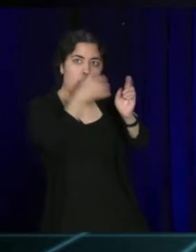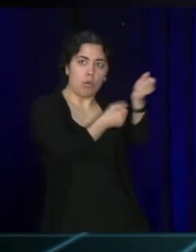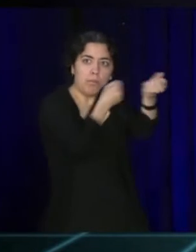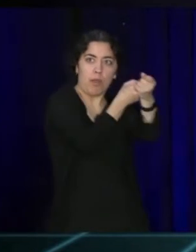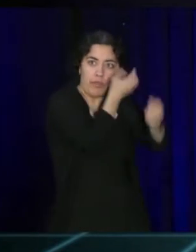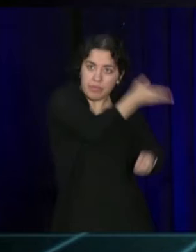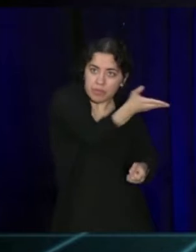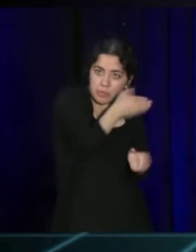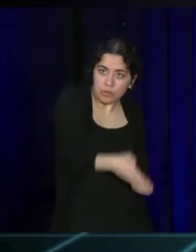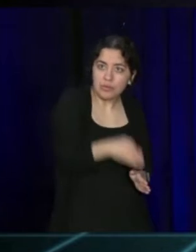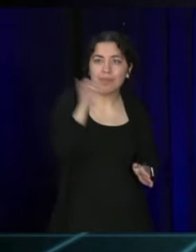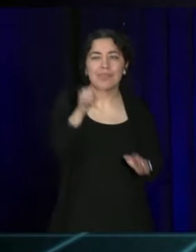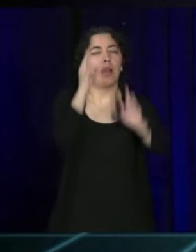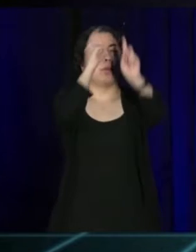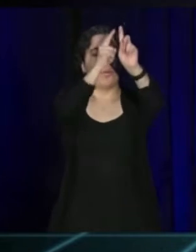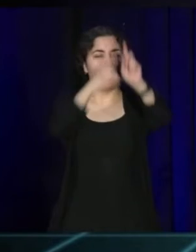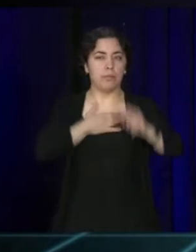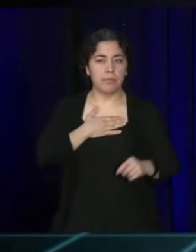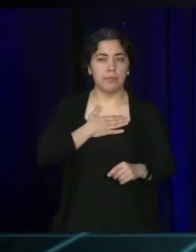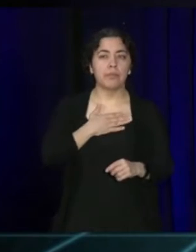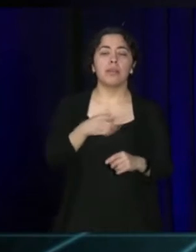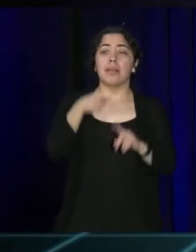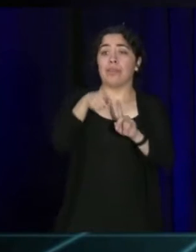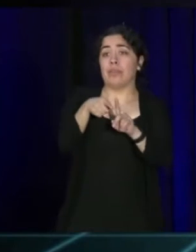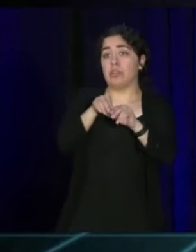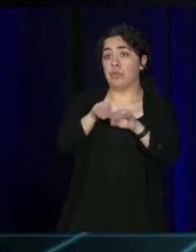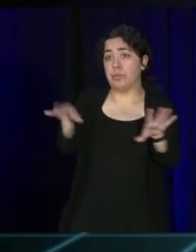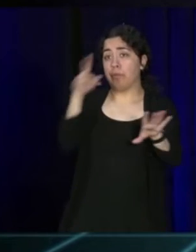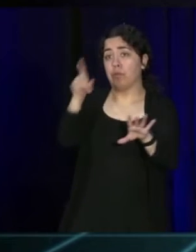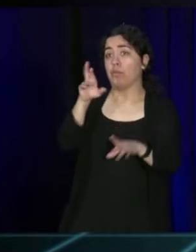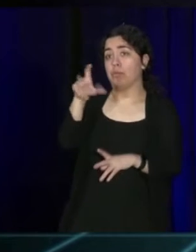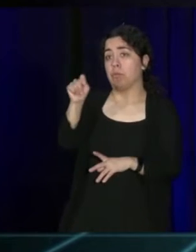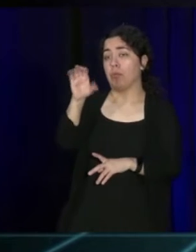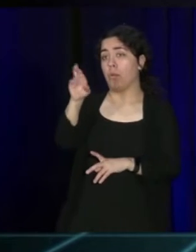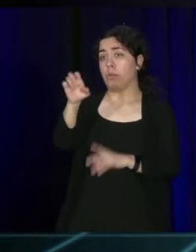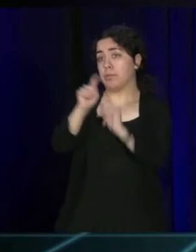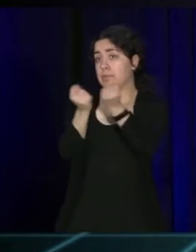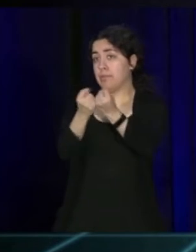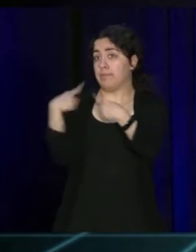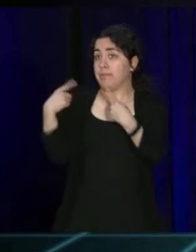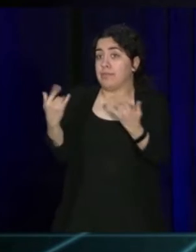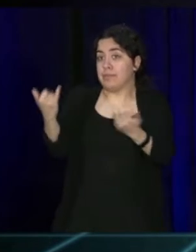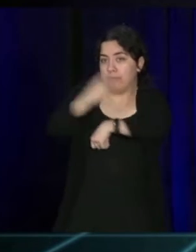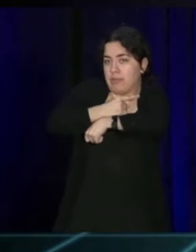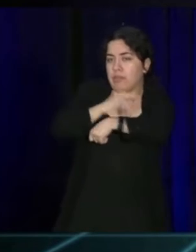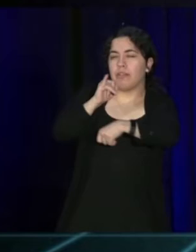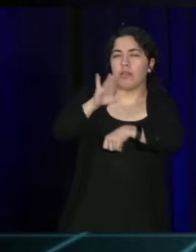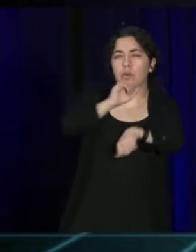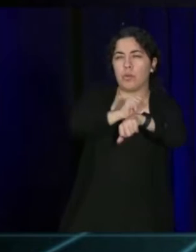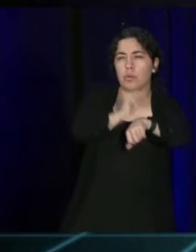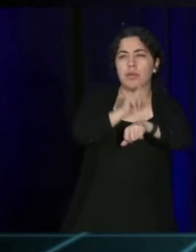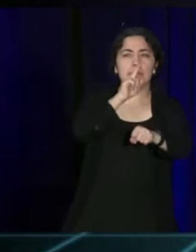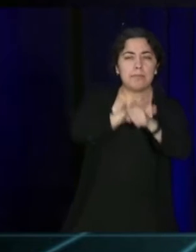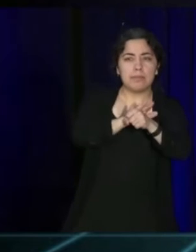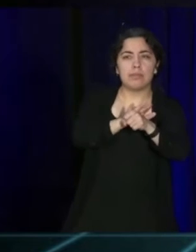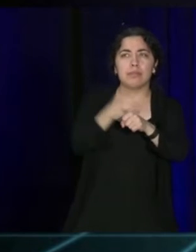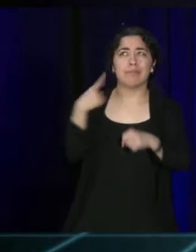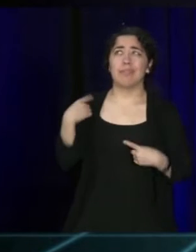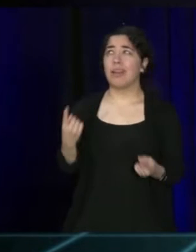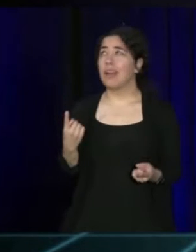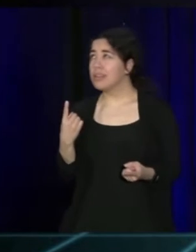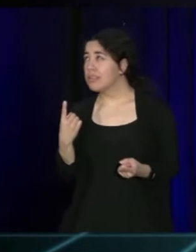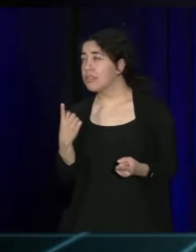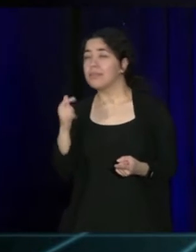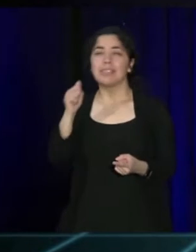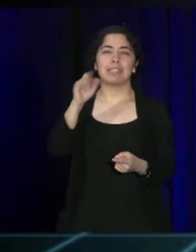a distribution of the React core team as of today, and the work and commits in the last 90